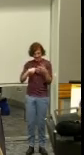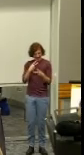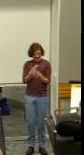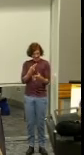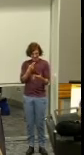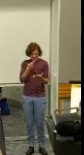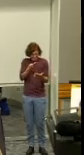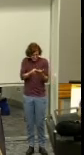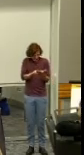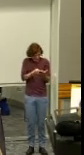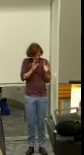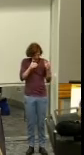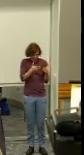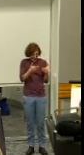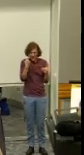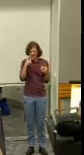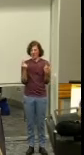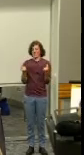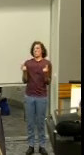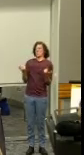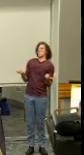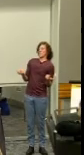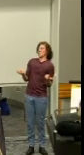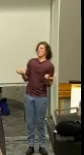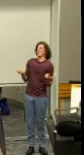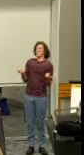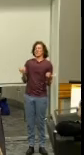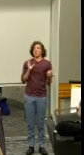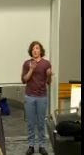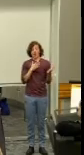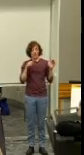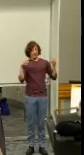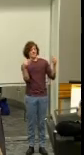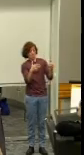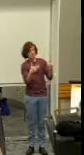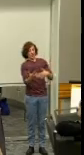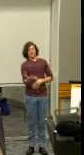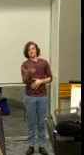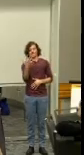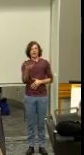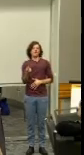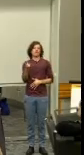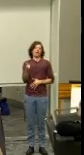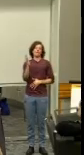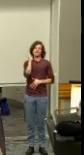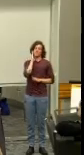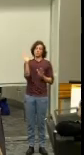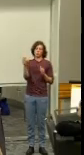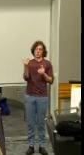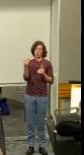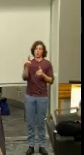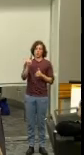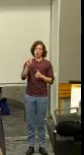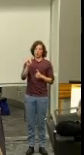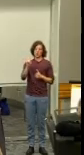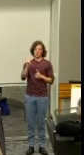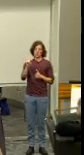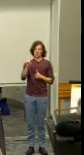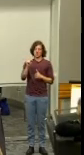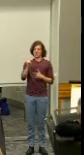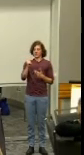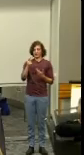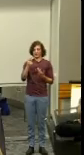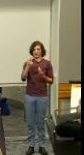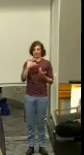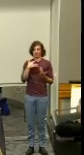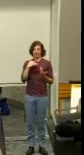on where we're putting things, and so it's been like that's been our focus as the 5 1-bedroom units, because that's what made more sense